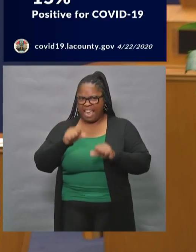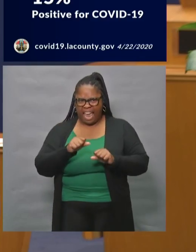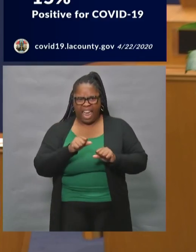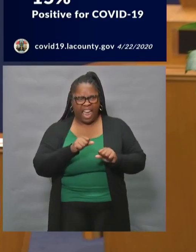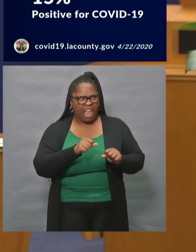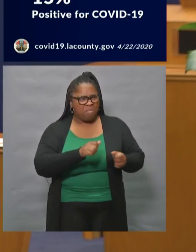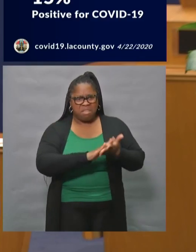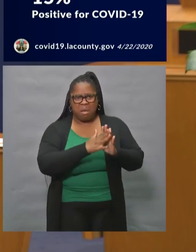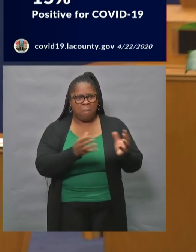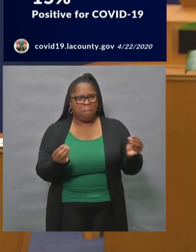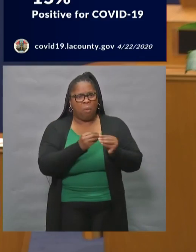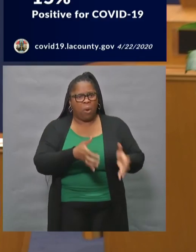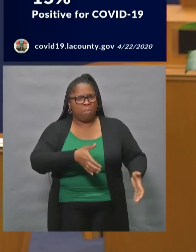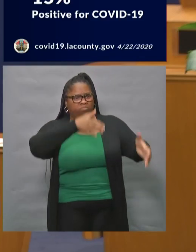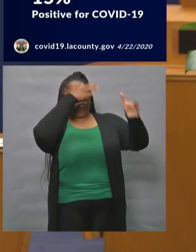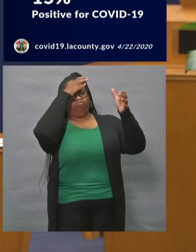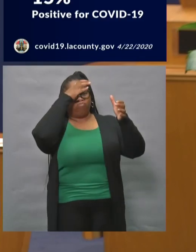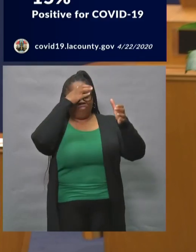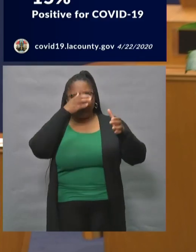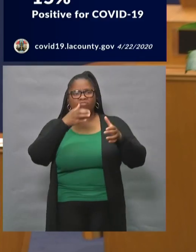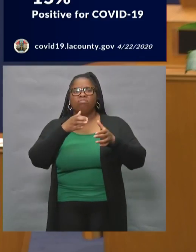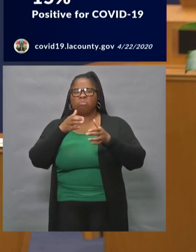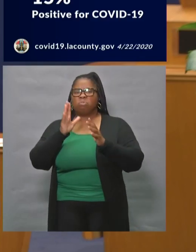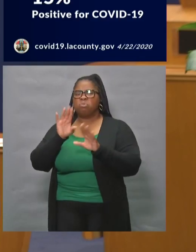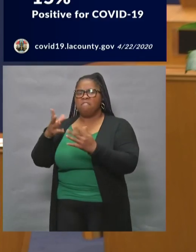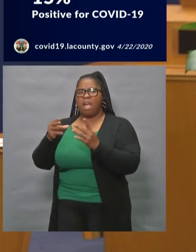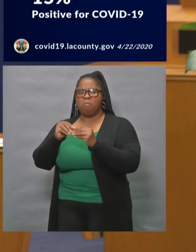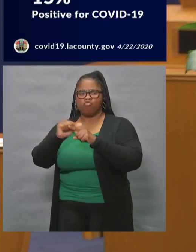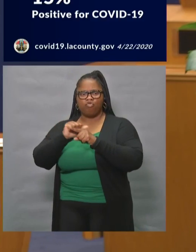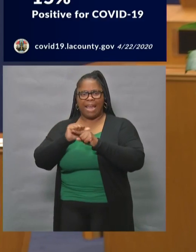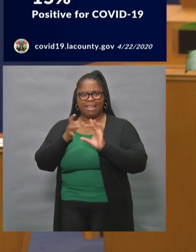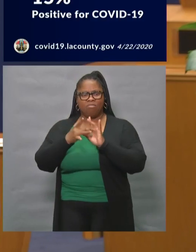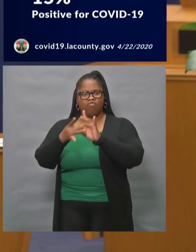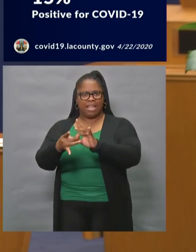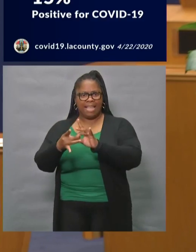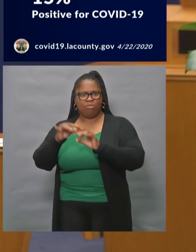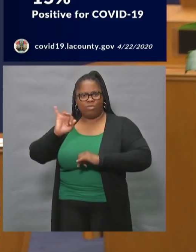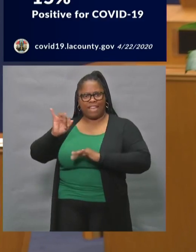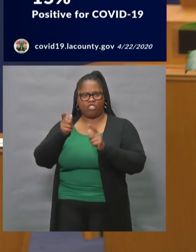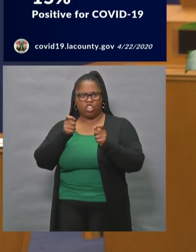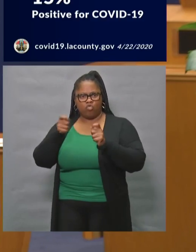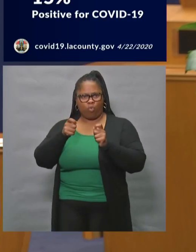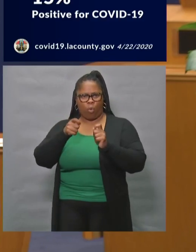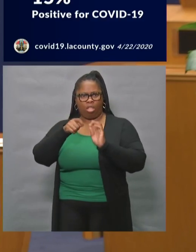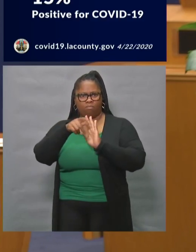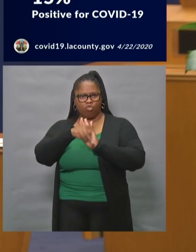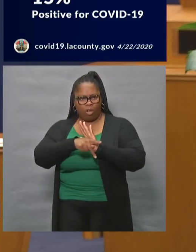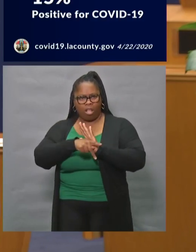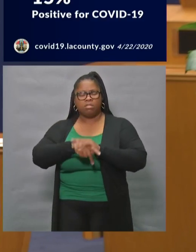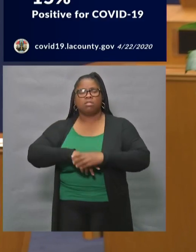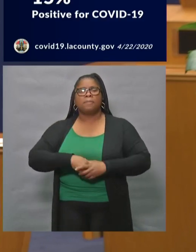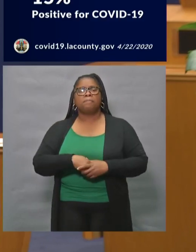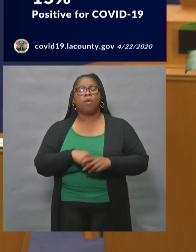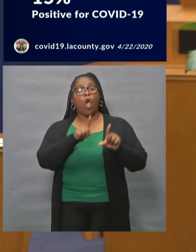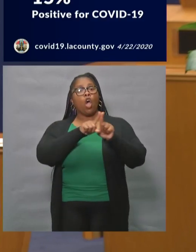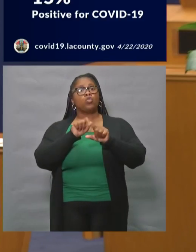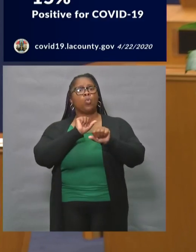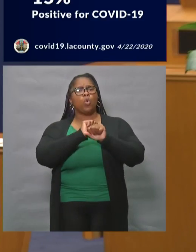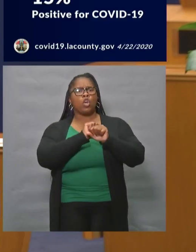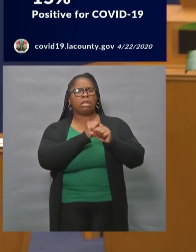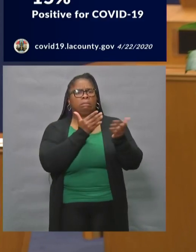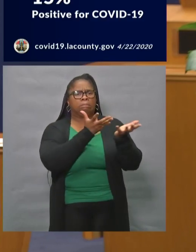training, particularly around infection control protocols. We're also working really closely with EMS, and I want to thank